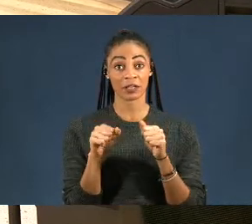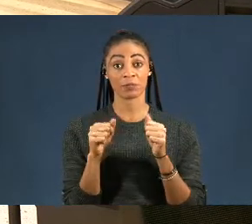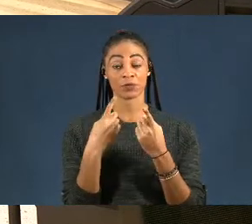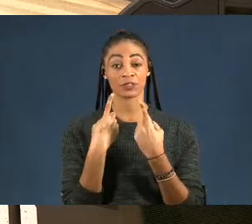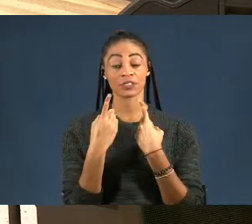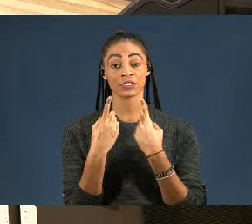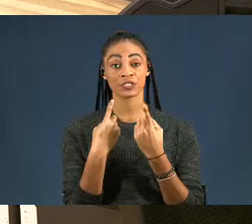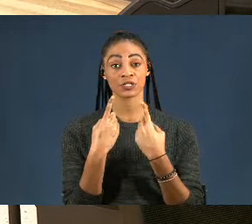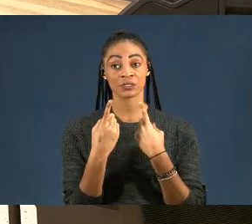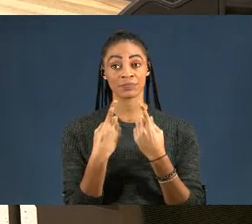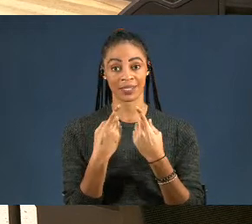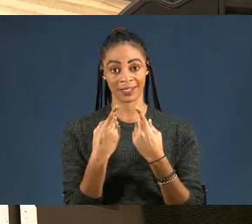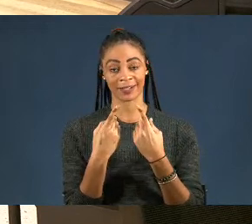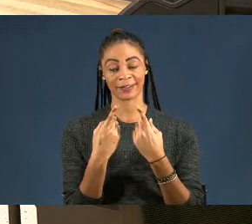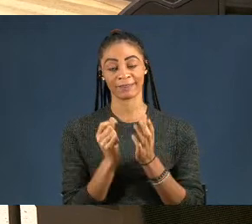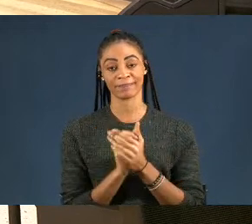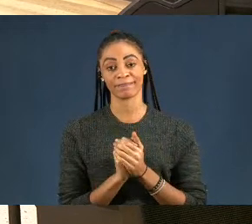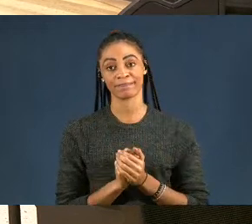this.